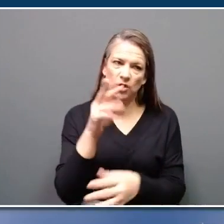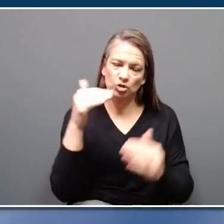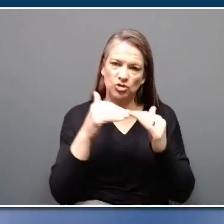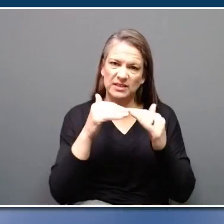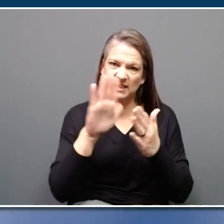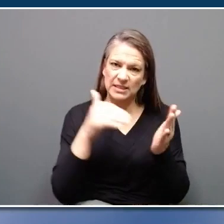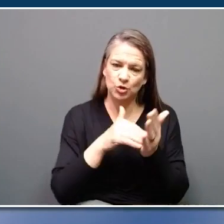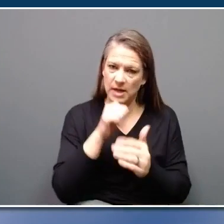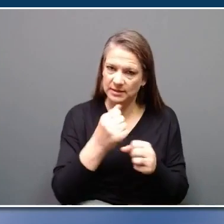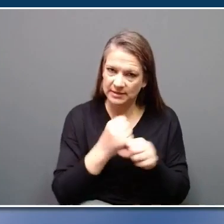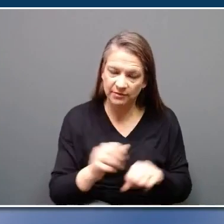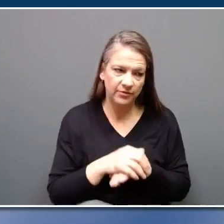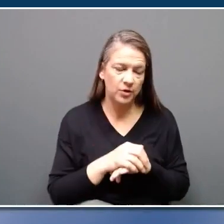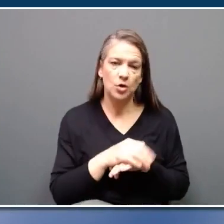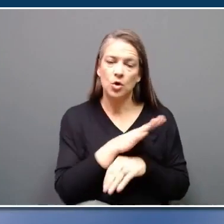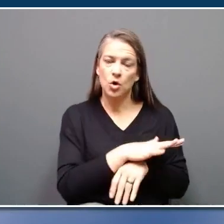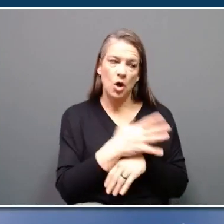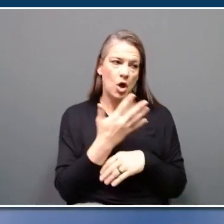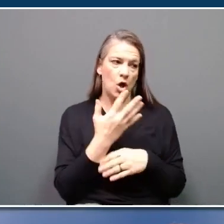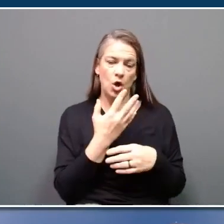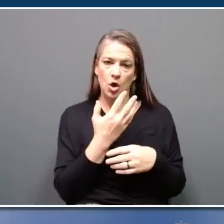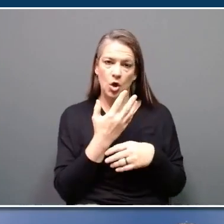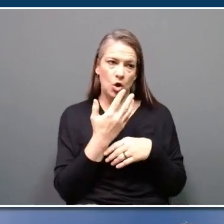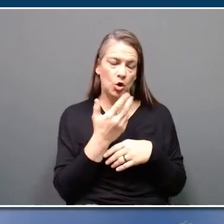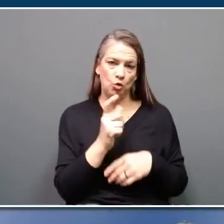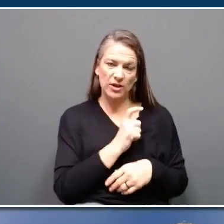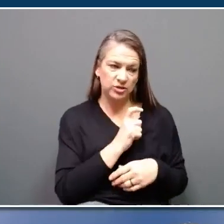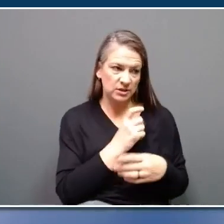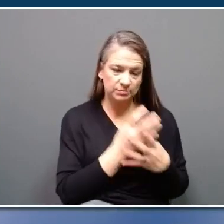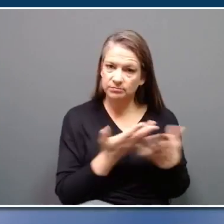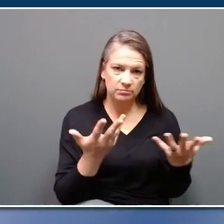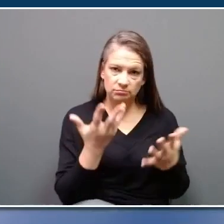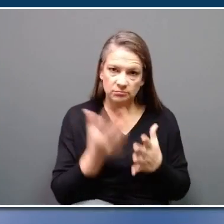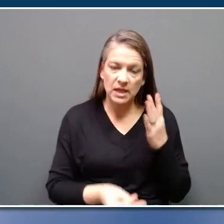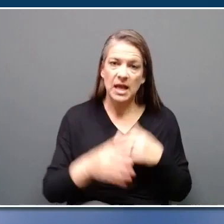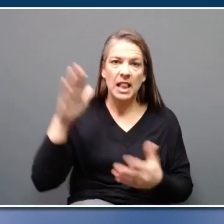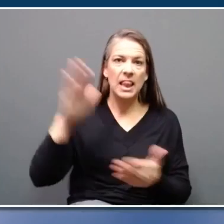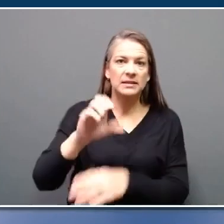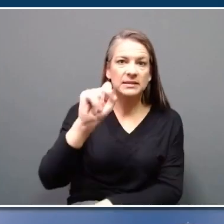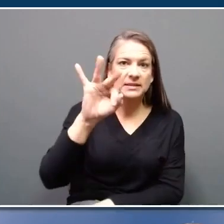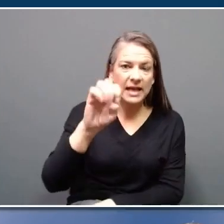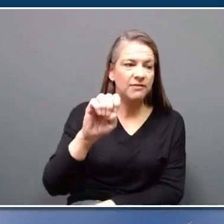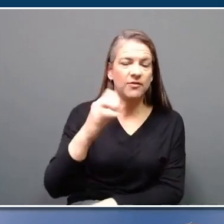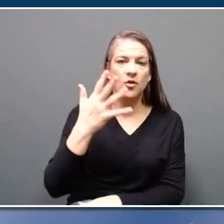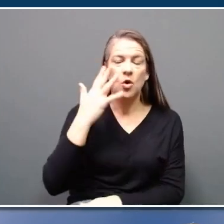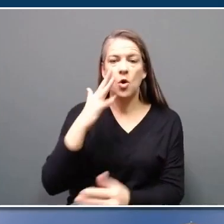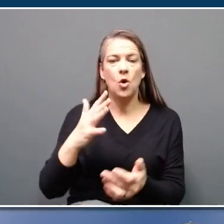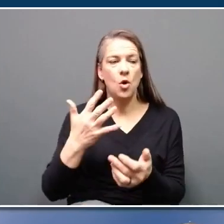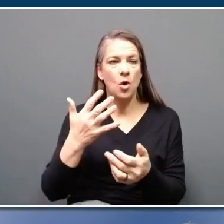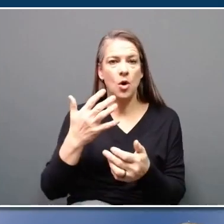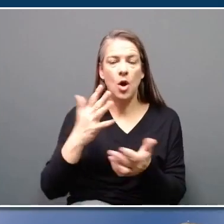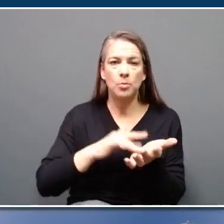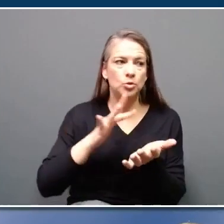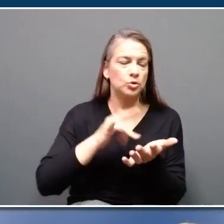safe corrections institutions. There will be less safety for kids at risk of abuse and neglect, and our veterans will not get the care